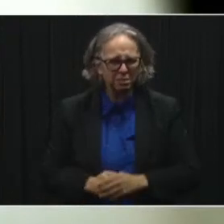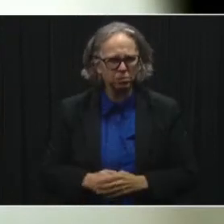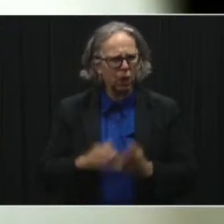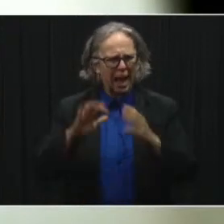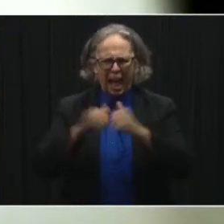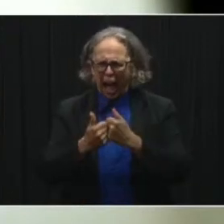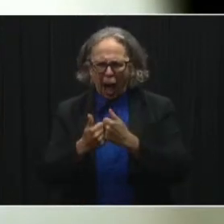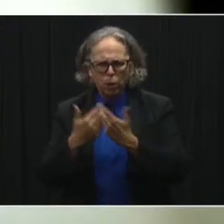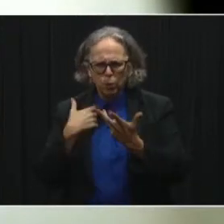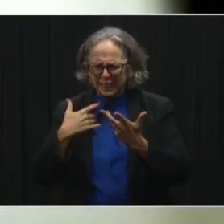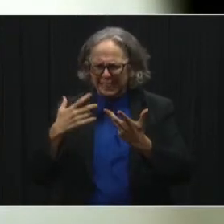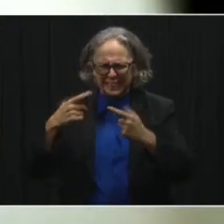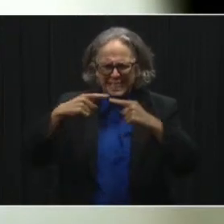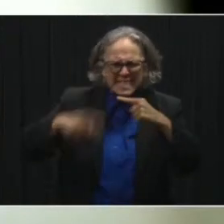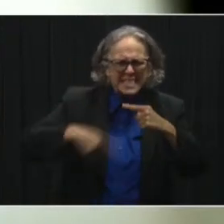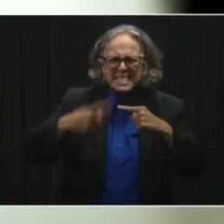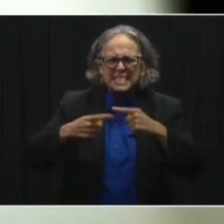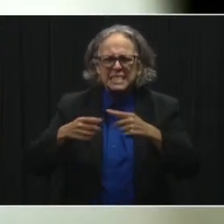people getting vaccinated.